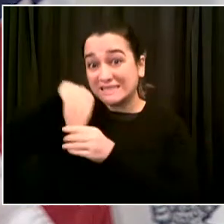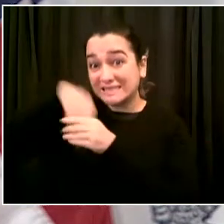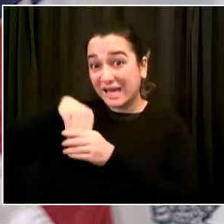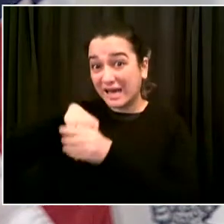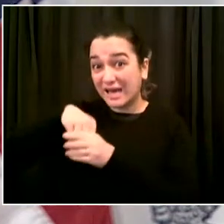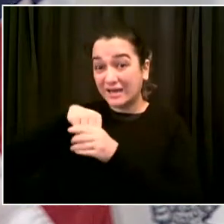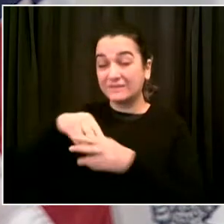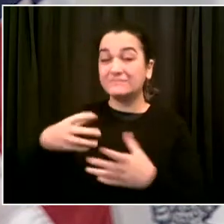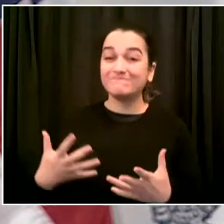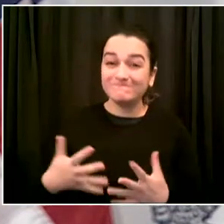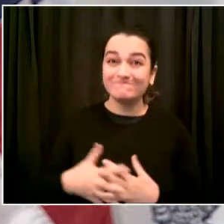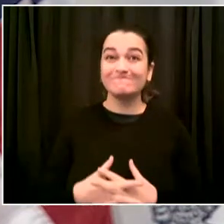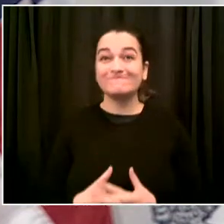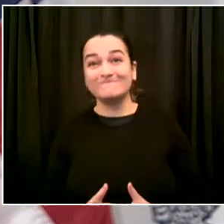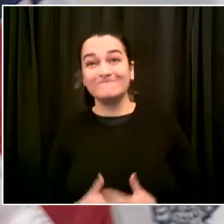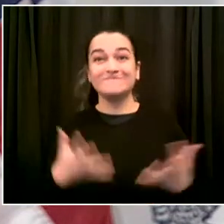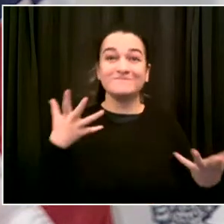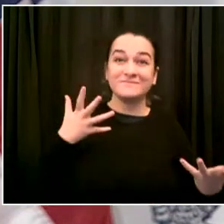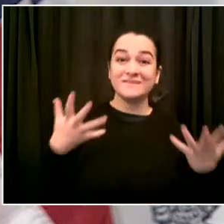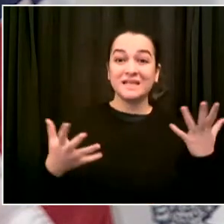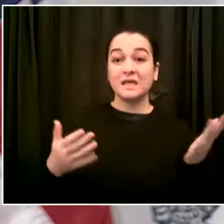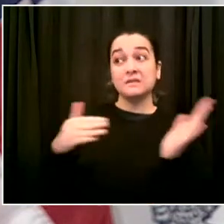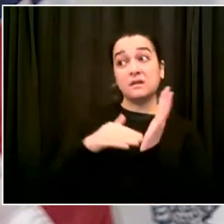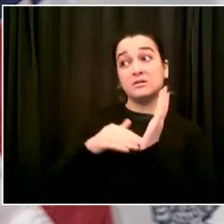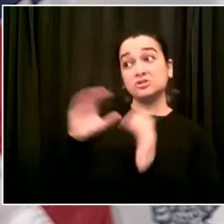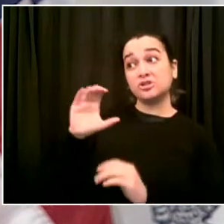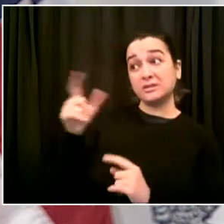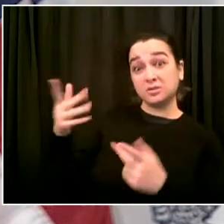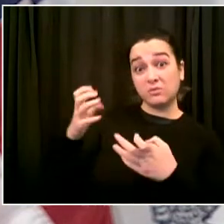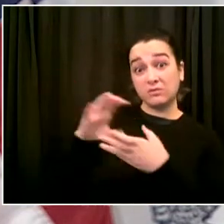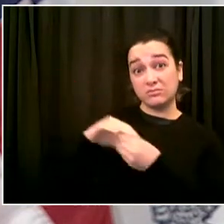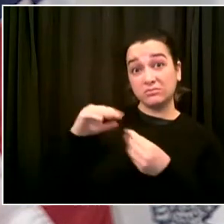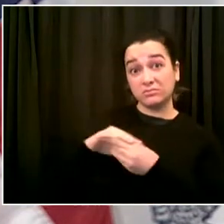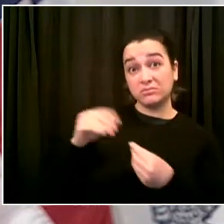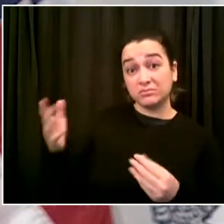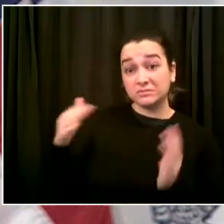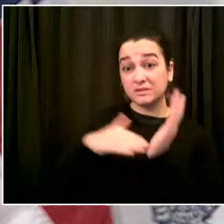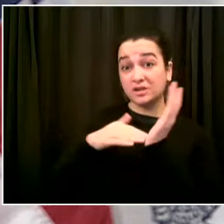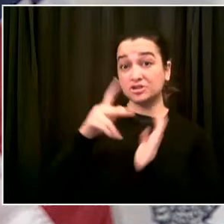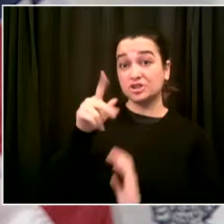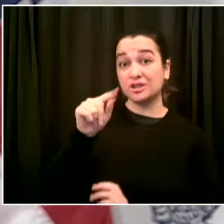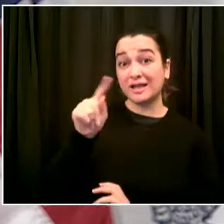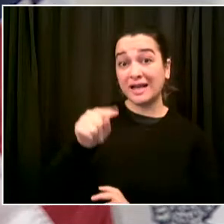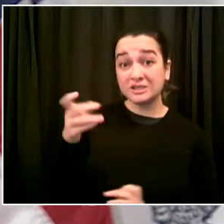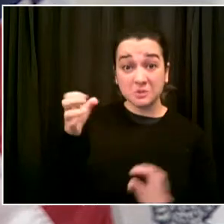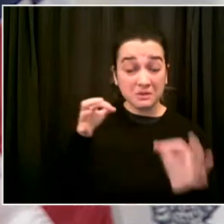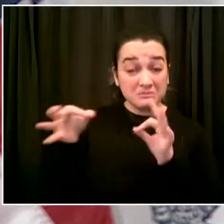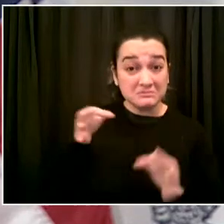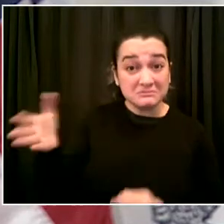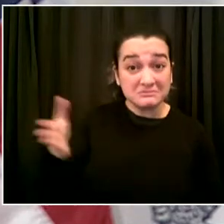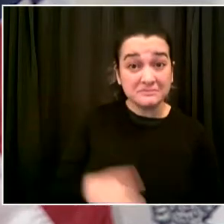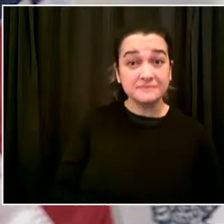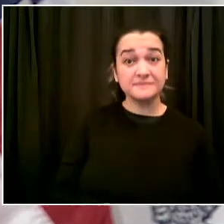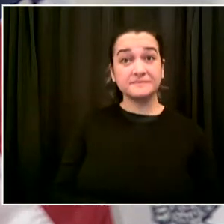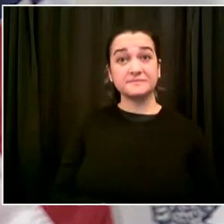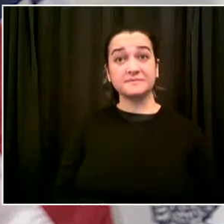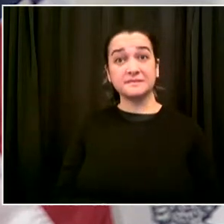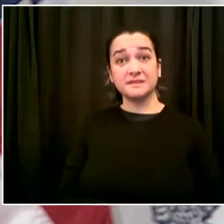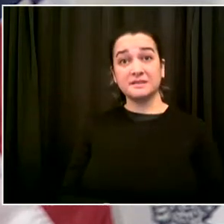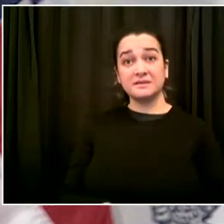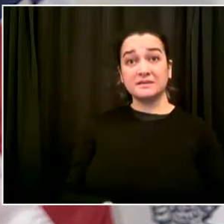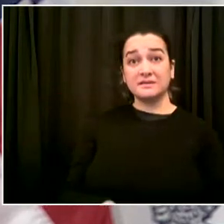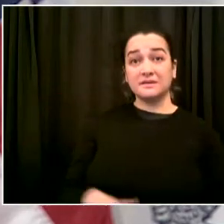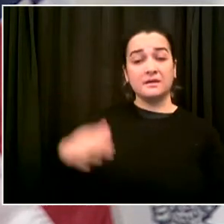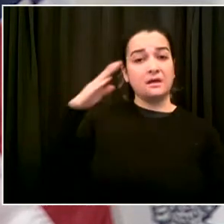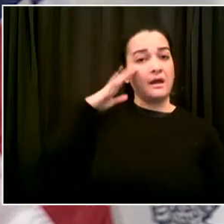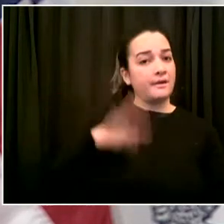that you're using, and Dr. Katz and all your colleagues, to keep lines moving, to keep people as warm as you can, bring them